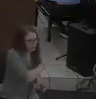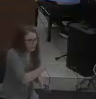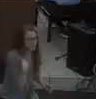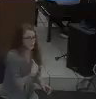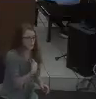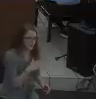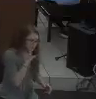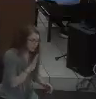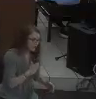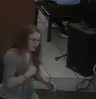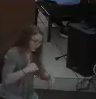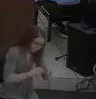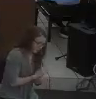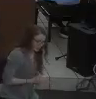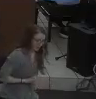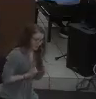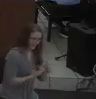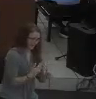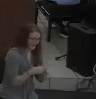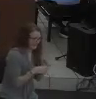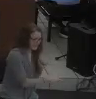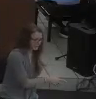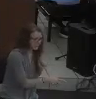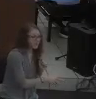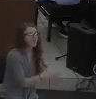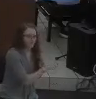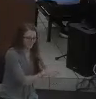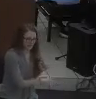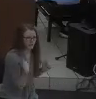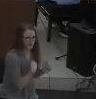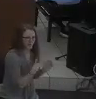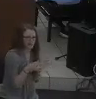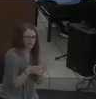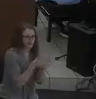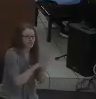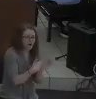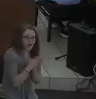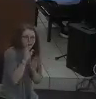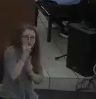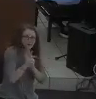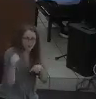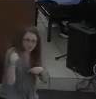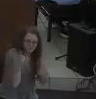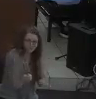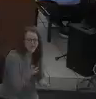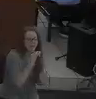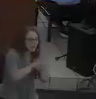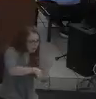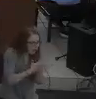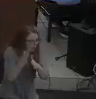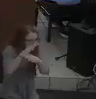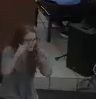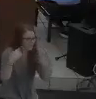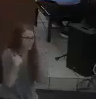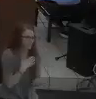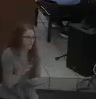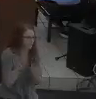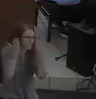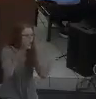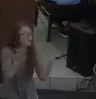him. Therefore, we join all your people throughout the ages and the whole company of heaven as we offer this hymn of